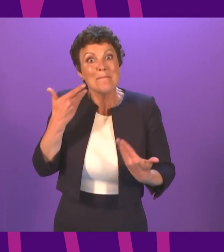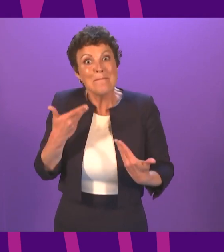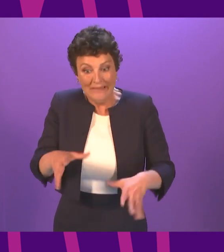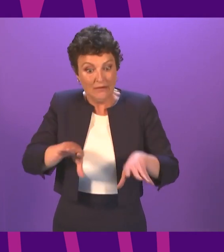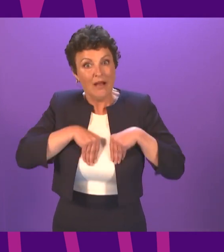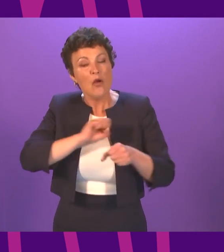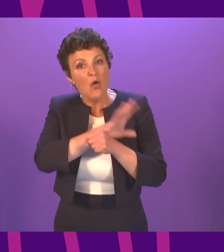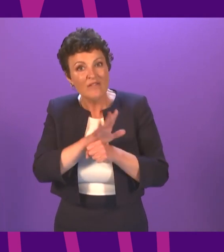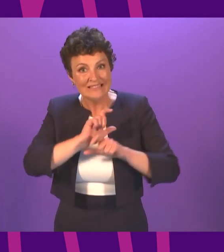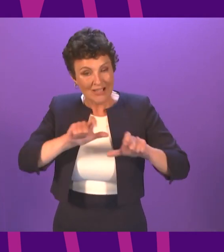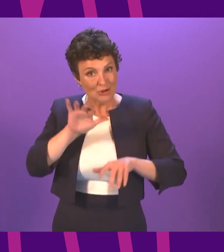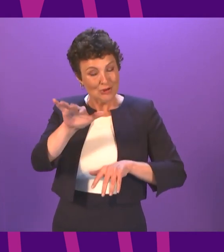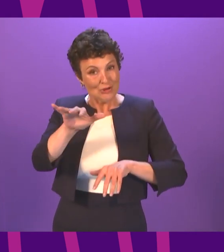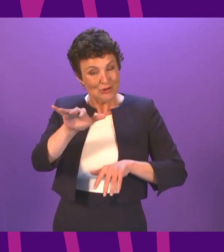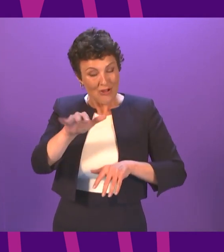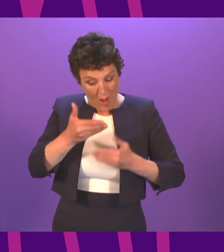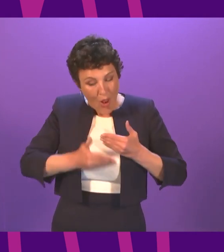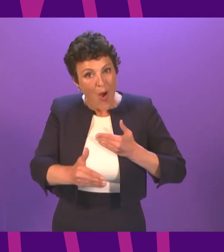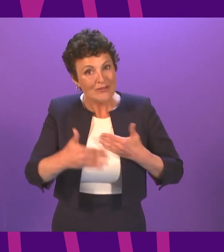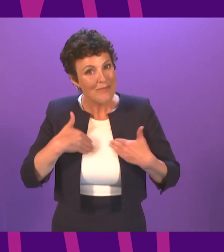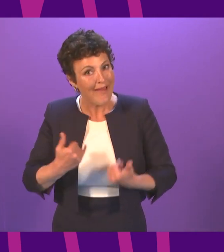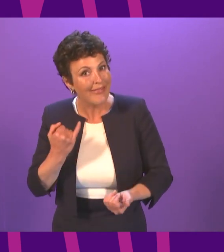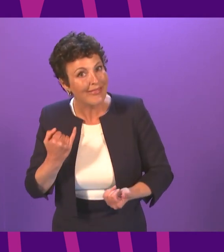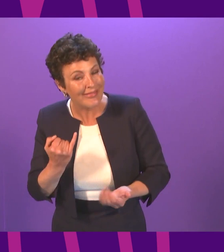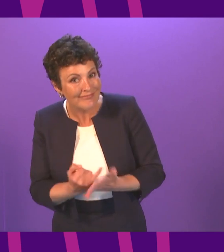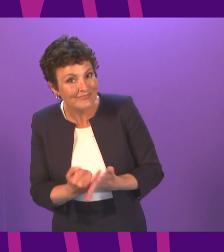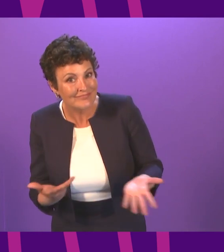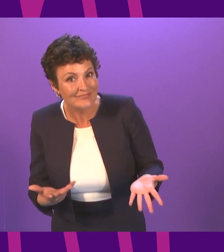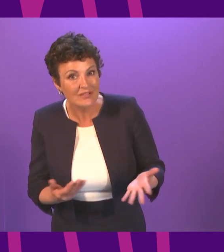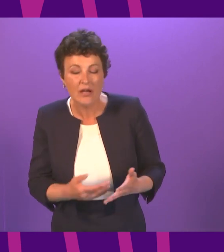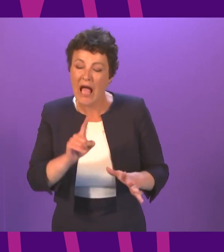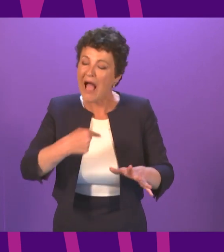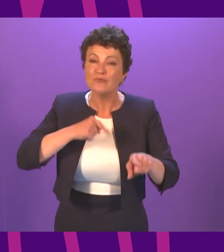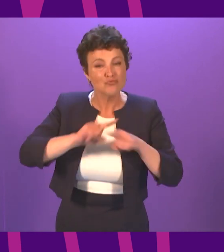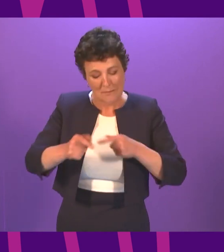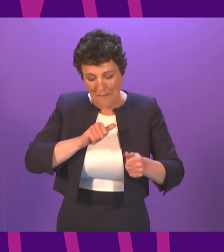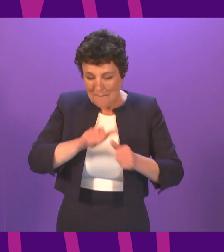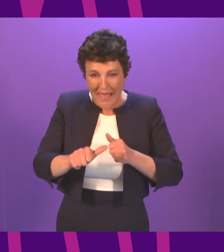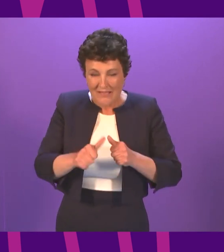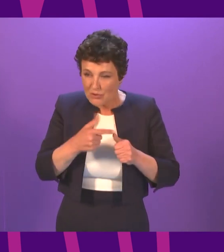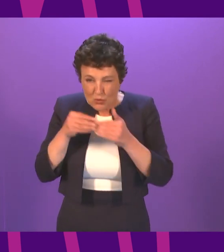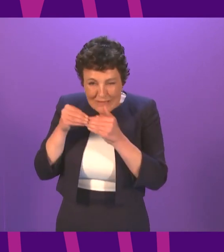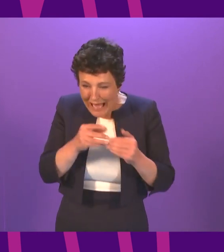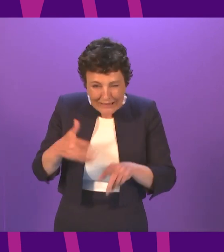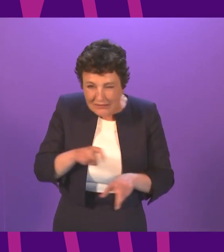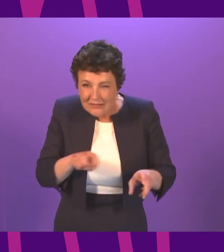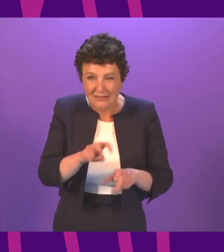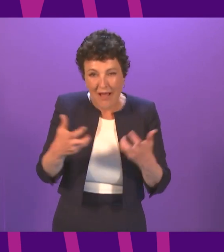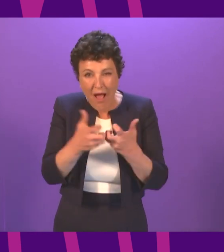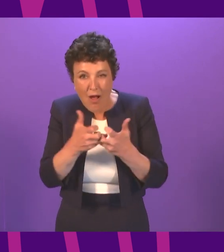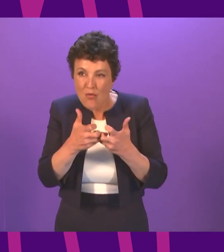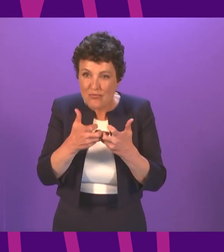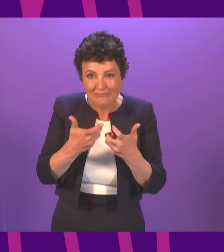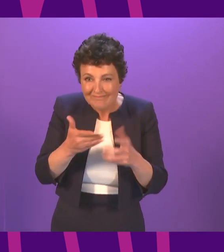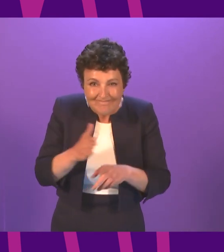still suffering long-term health problems. I have done my best to steer us through, and I have learned the